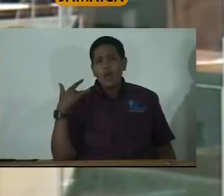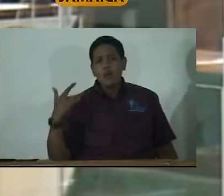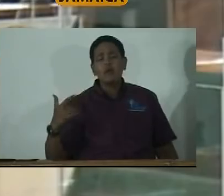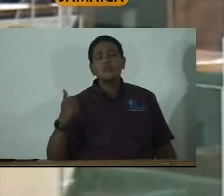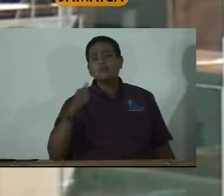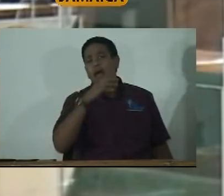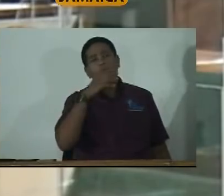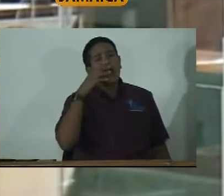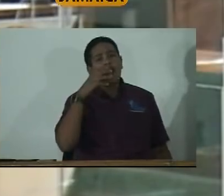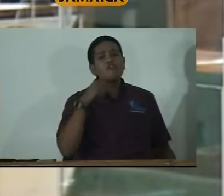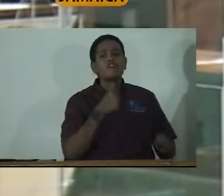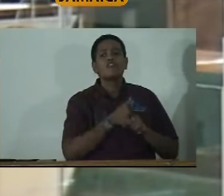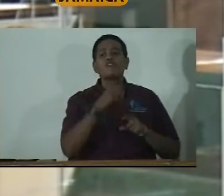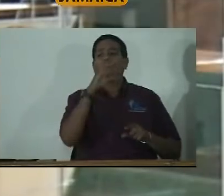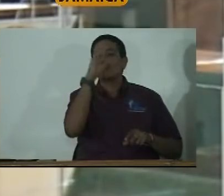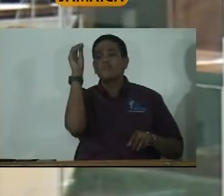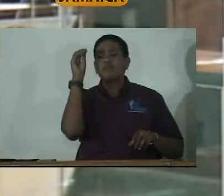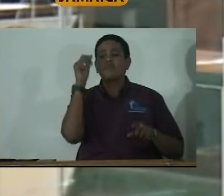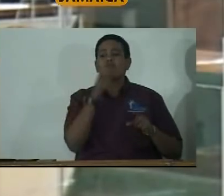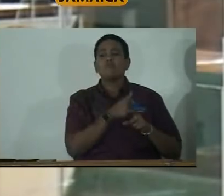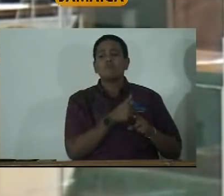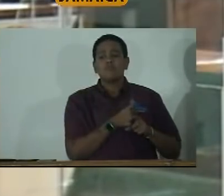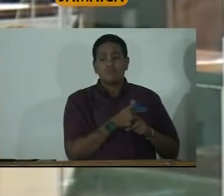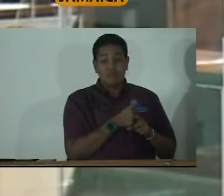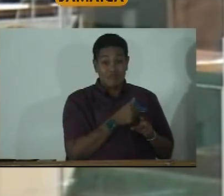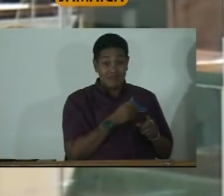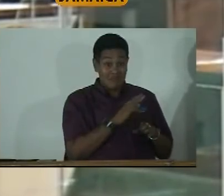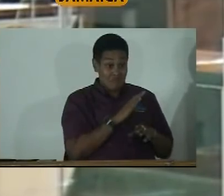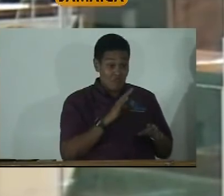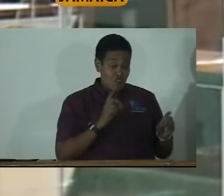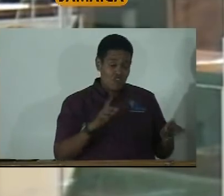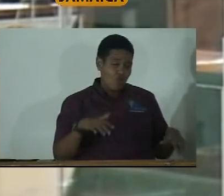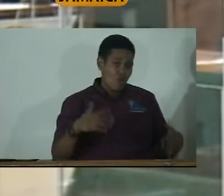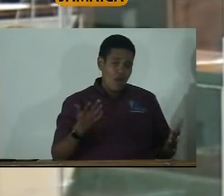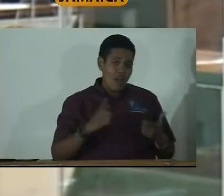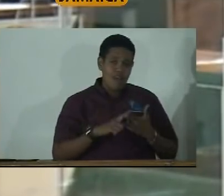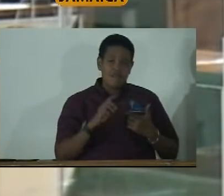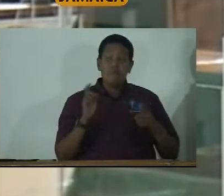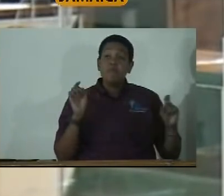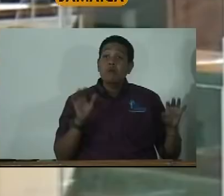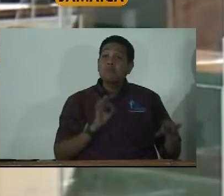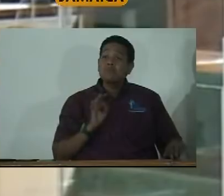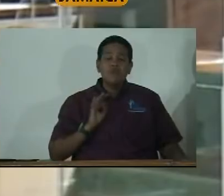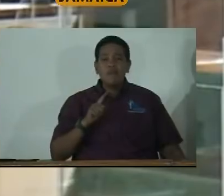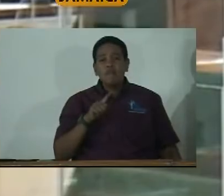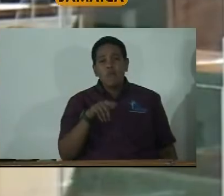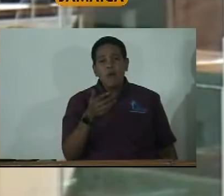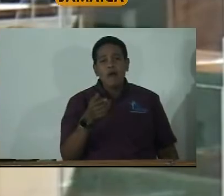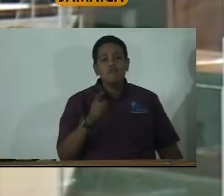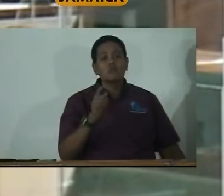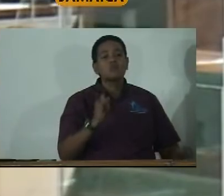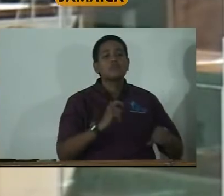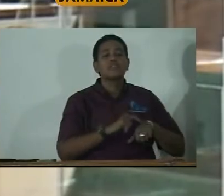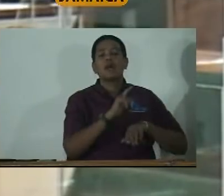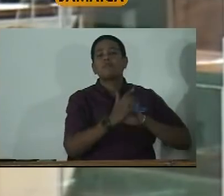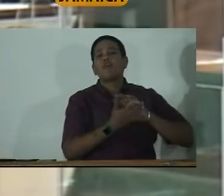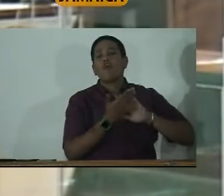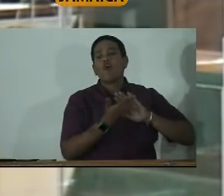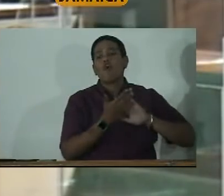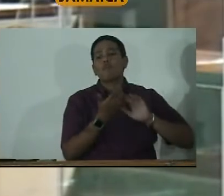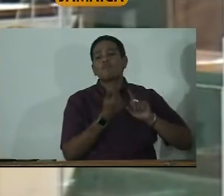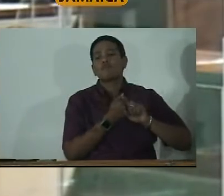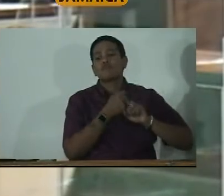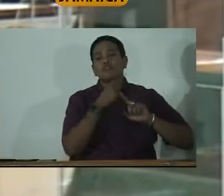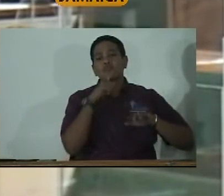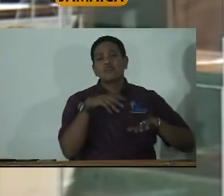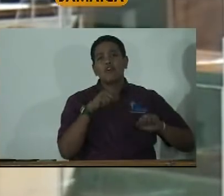Marketing Corporation has been without a board of directors or any management staff, during which time its operations have been